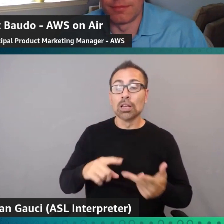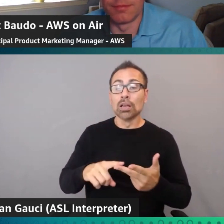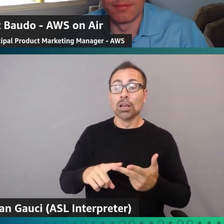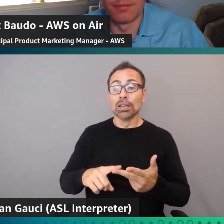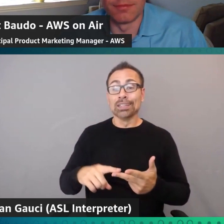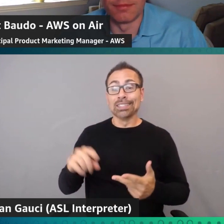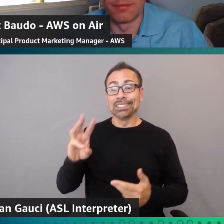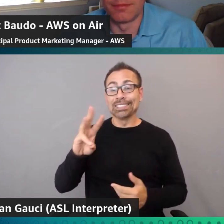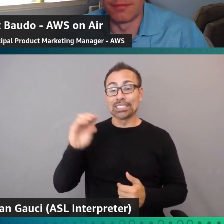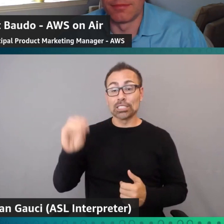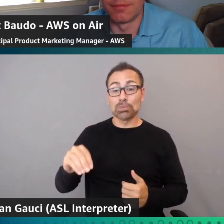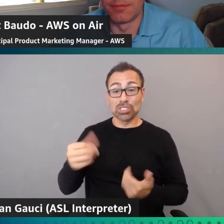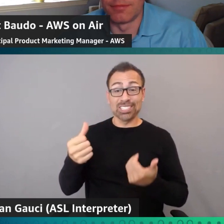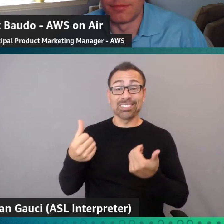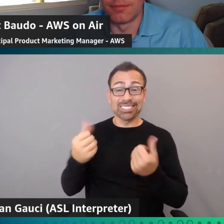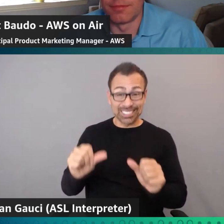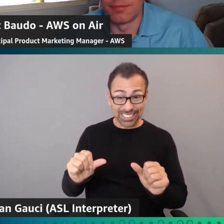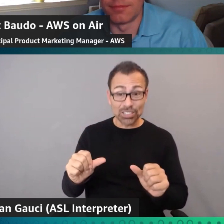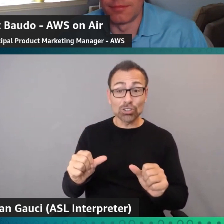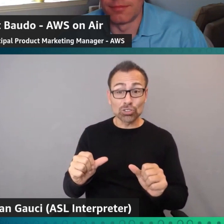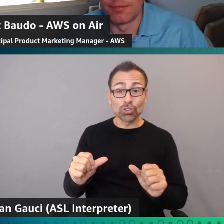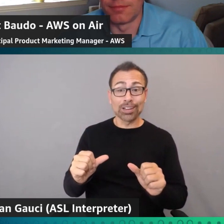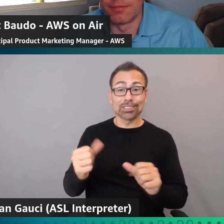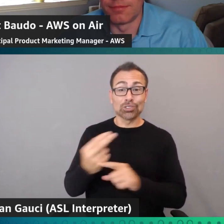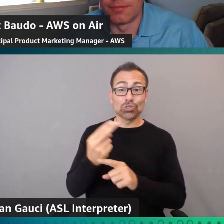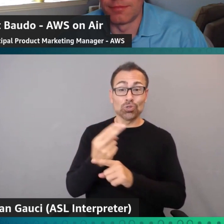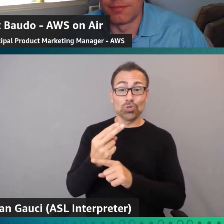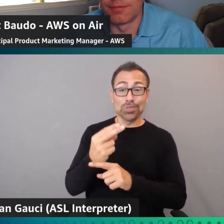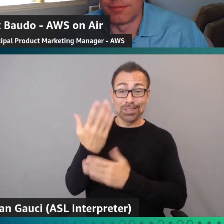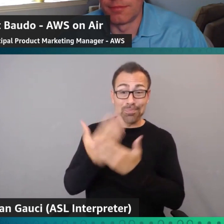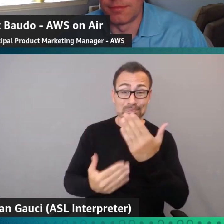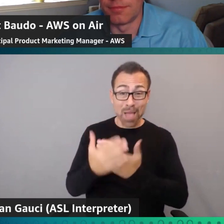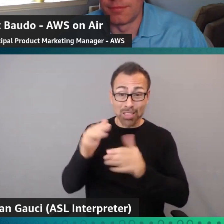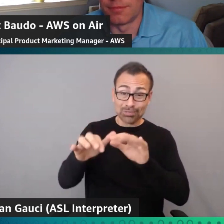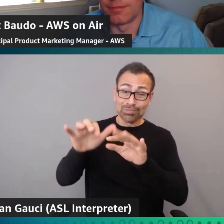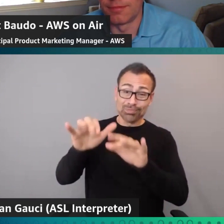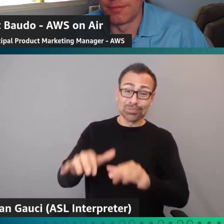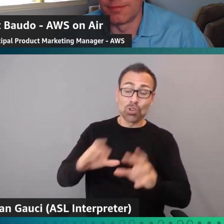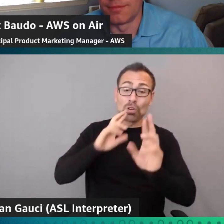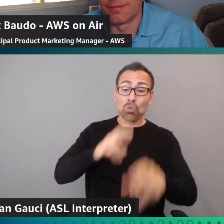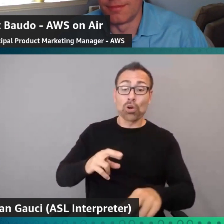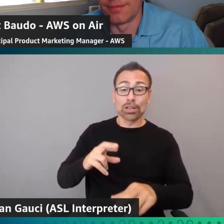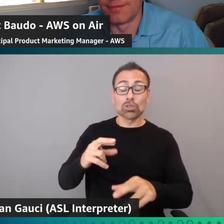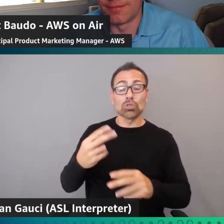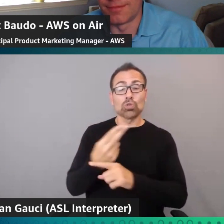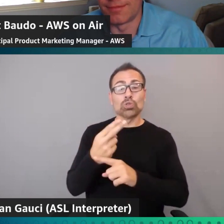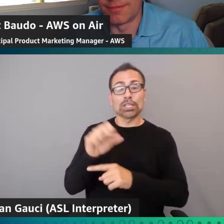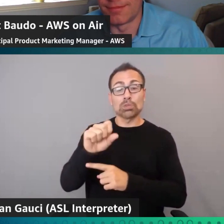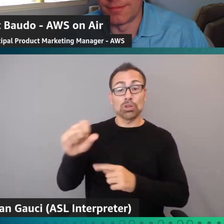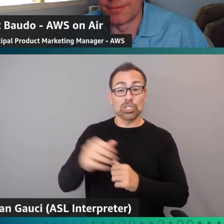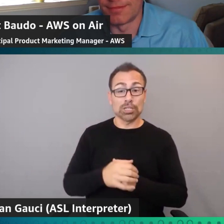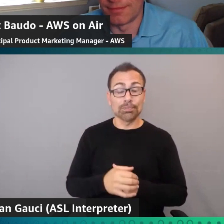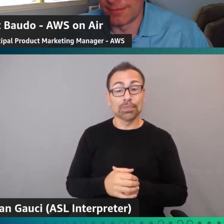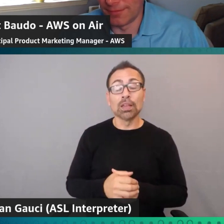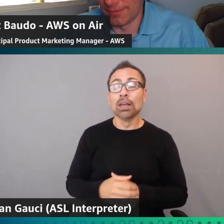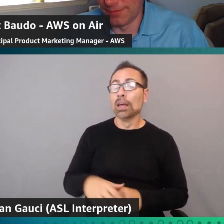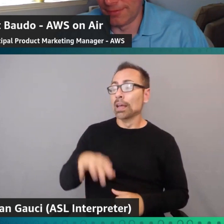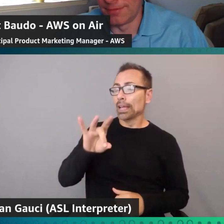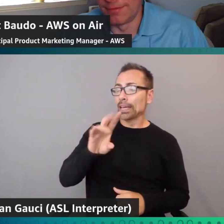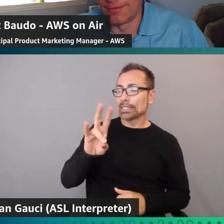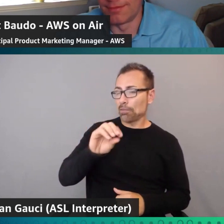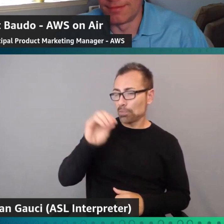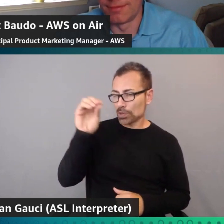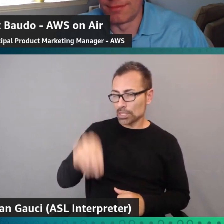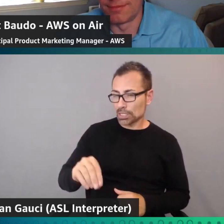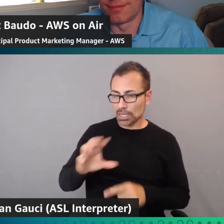emissions manually using spreadsheet, which is time consuming and error prone. 87% of companies